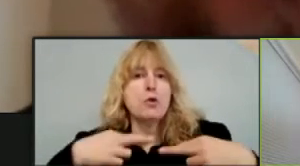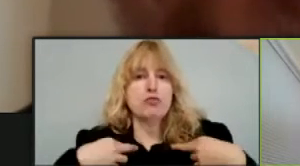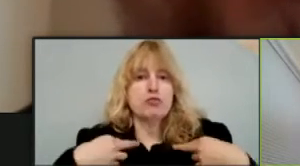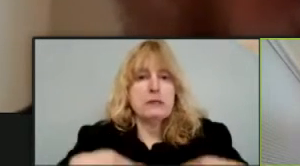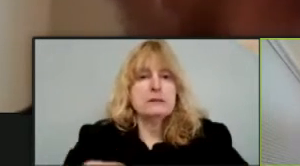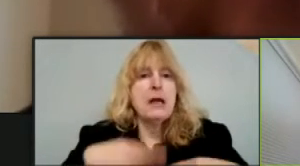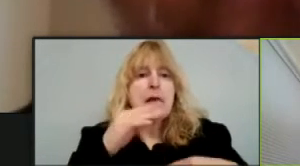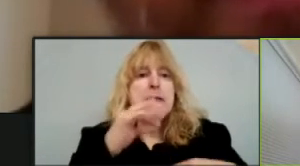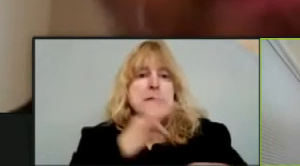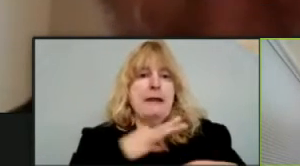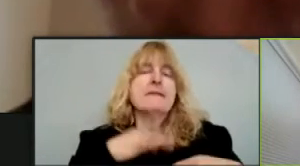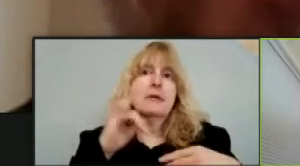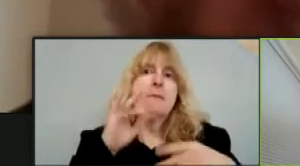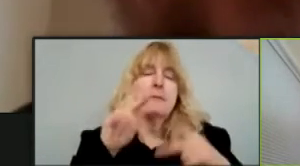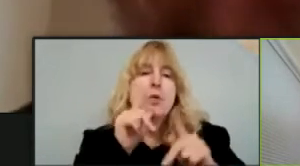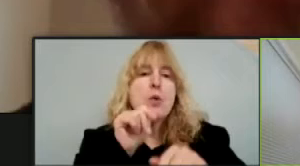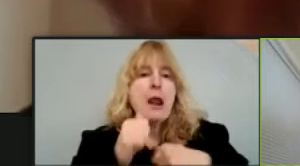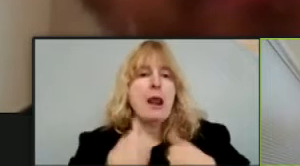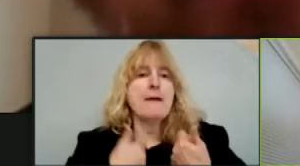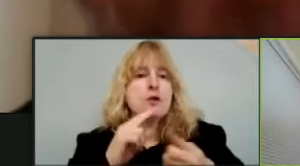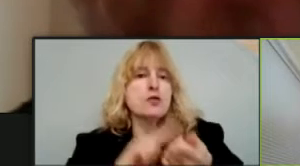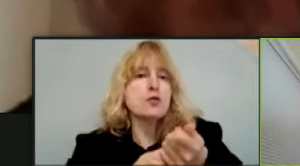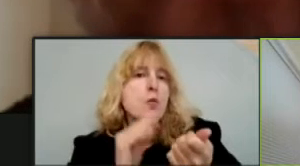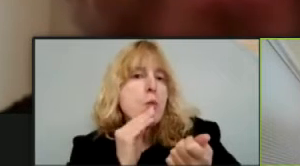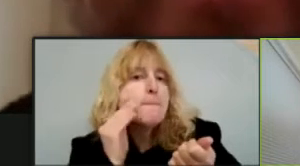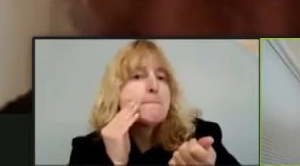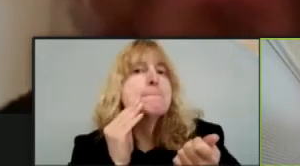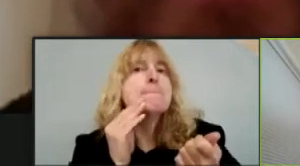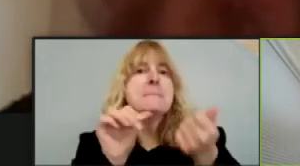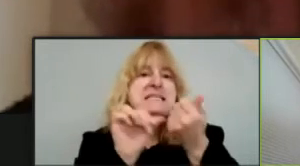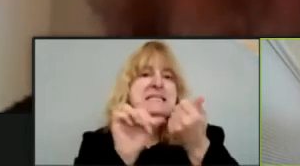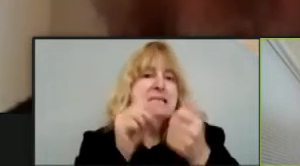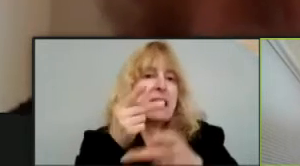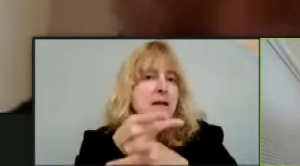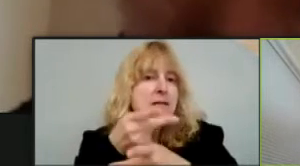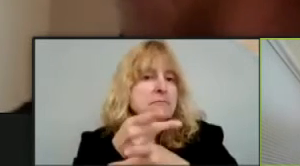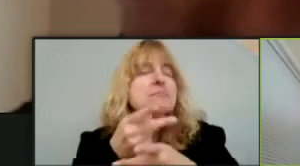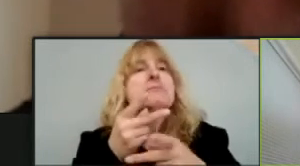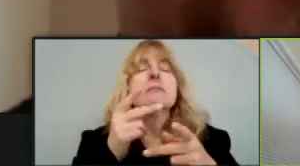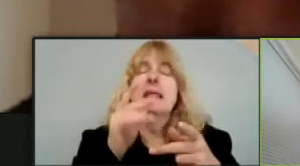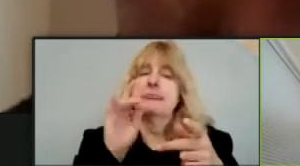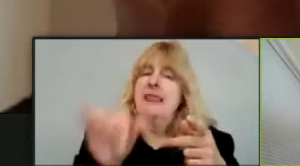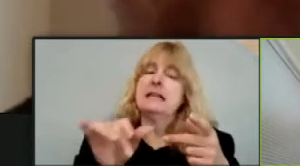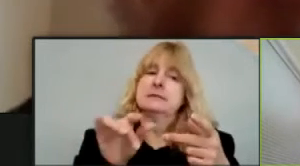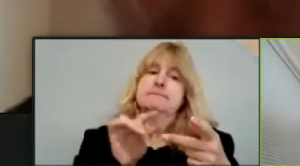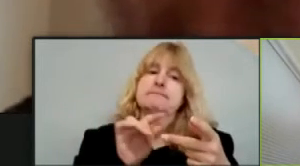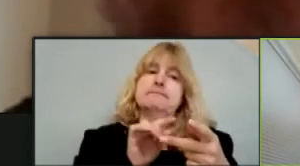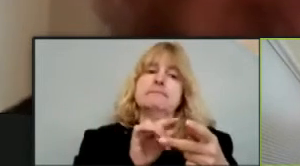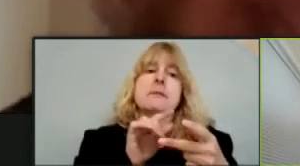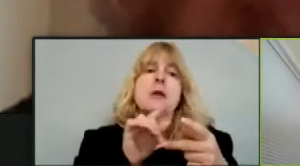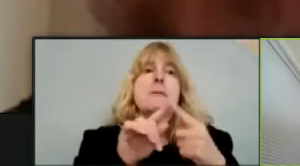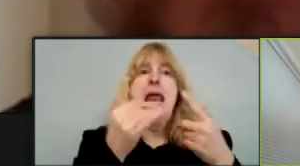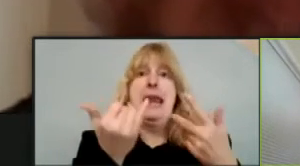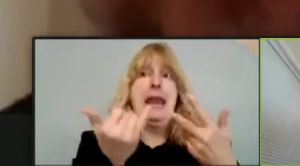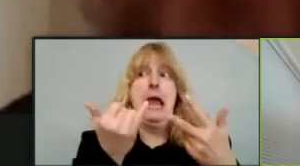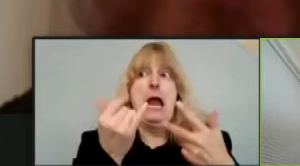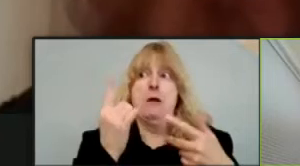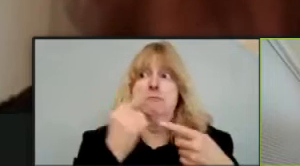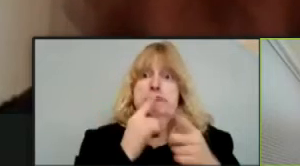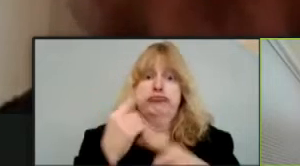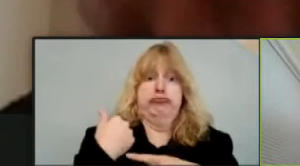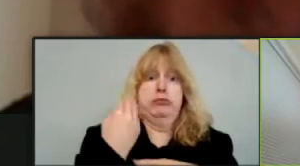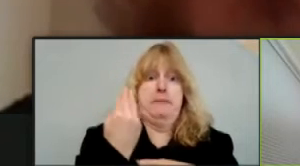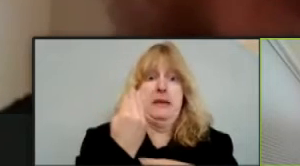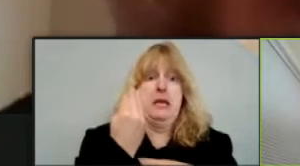now, as of the announcement yesterday, which will be implemented on Monday, we're lowering or opening it up so